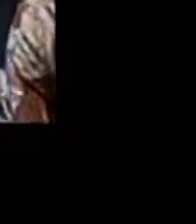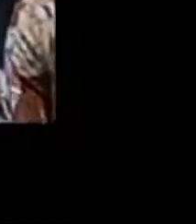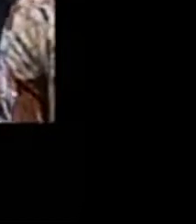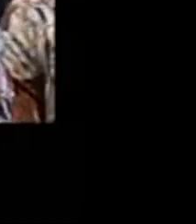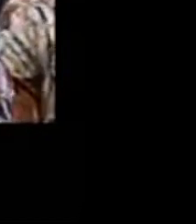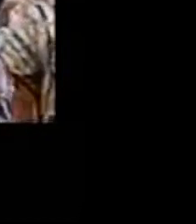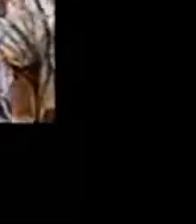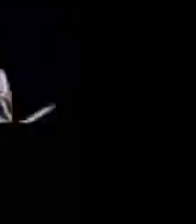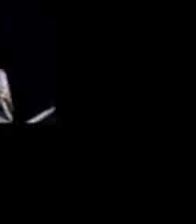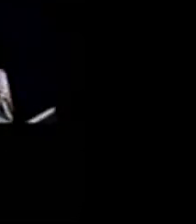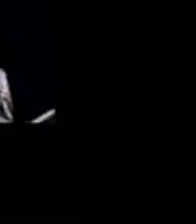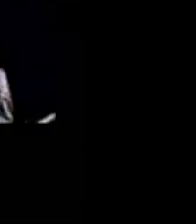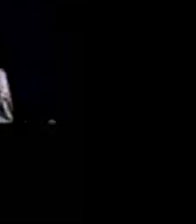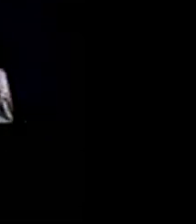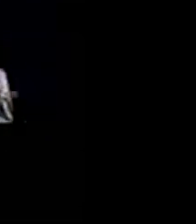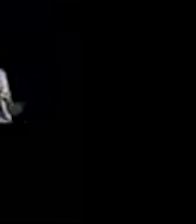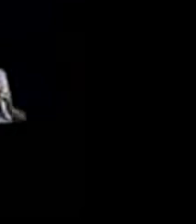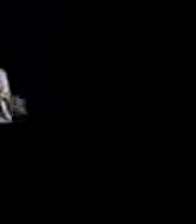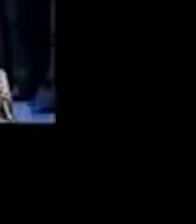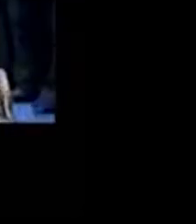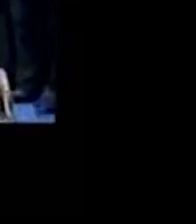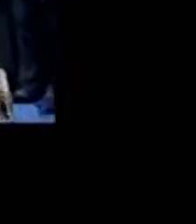see whatever